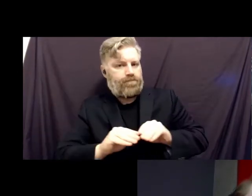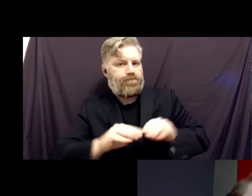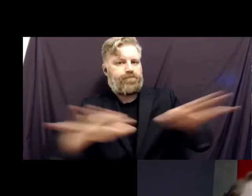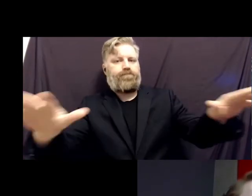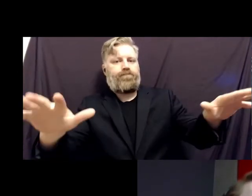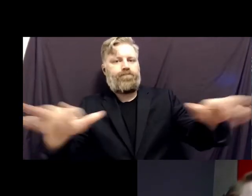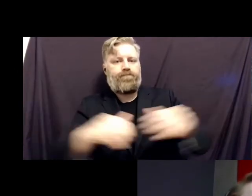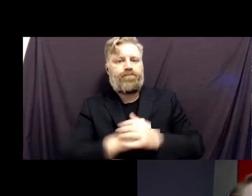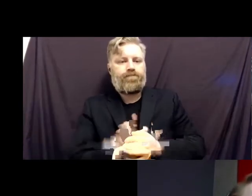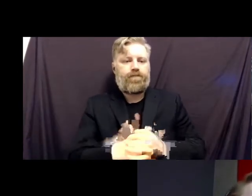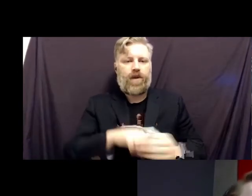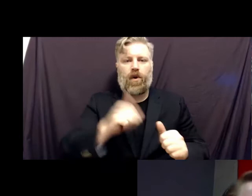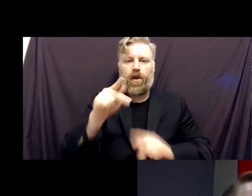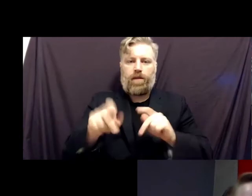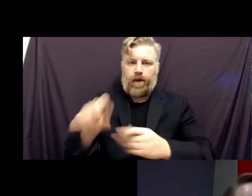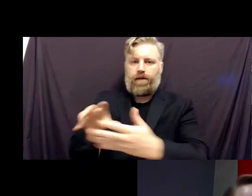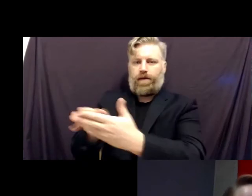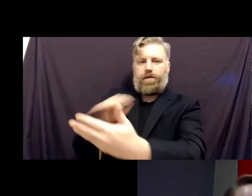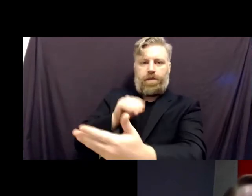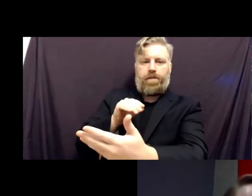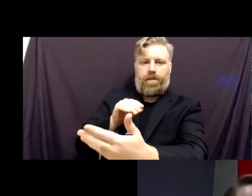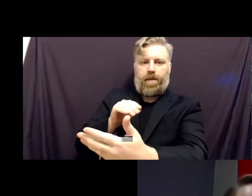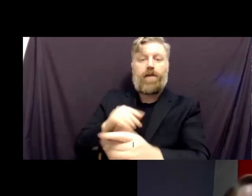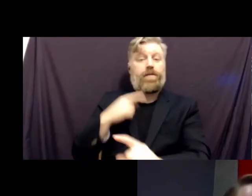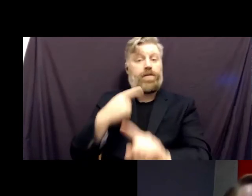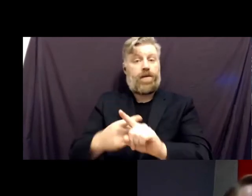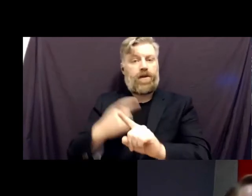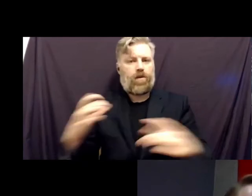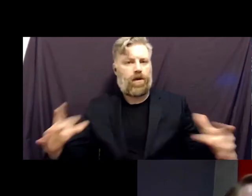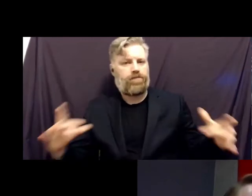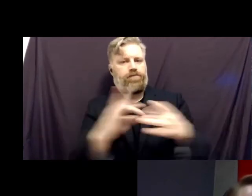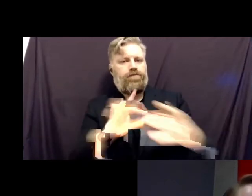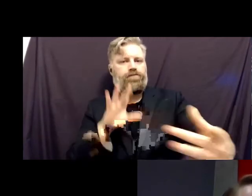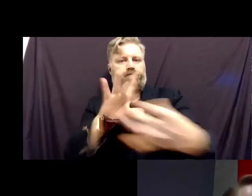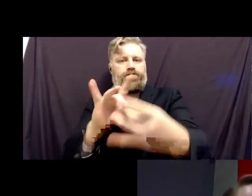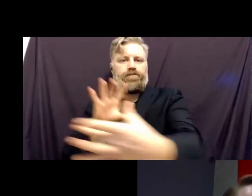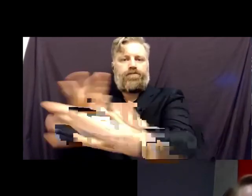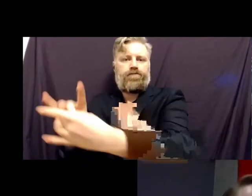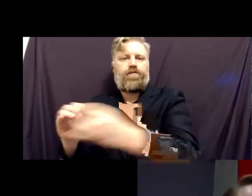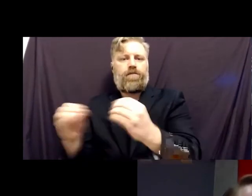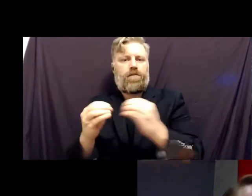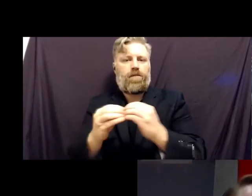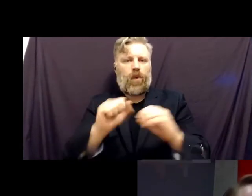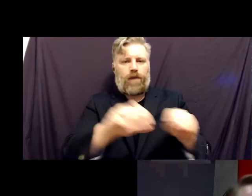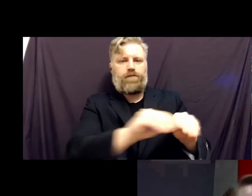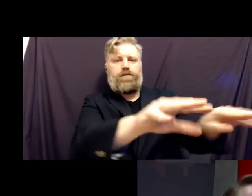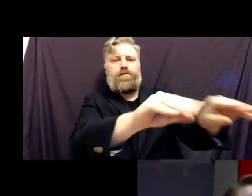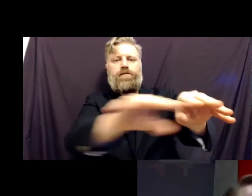with relevant replicant partners, and to further support the replication